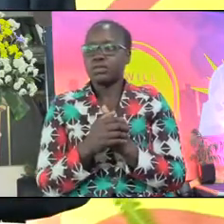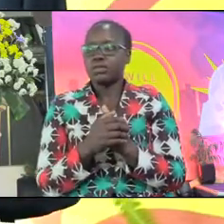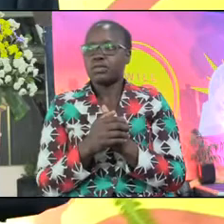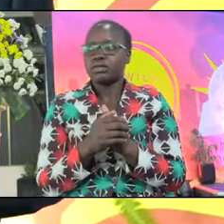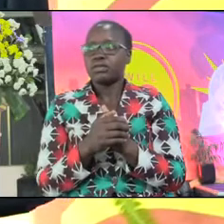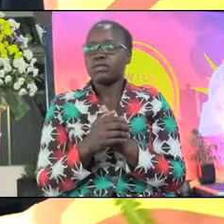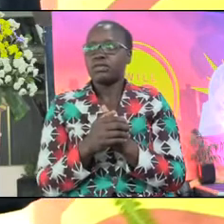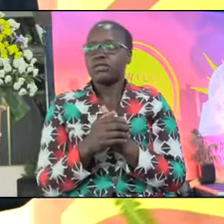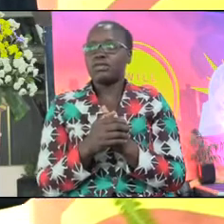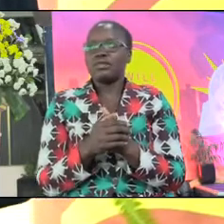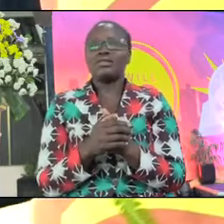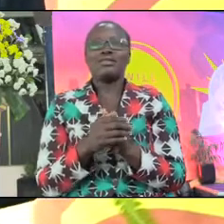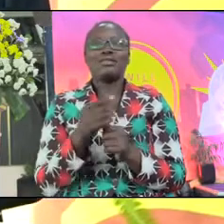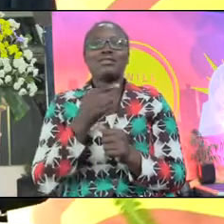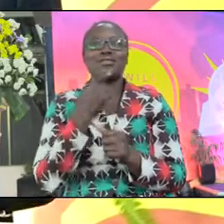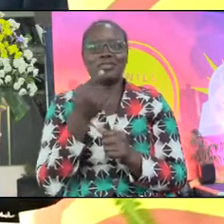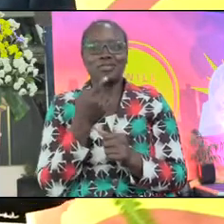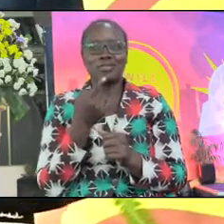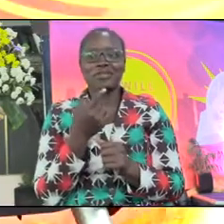Here's what it says.